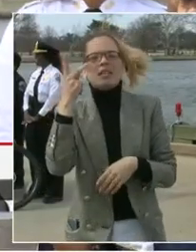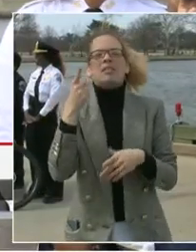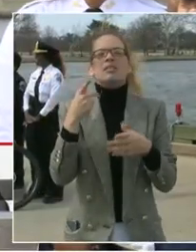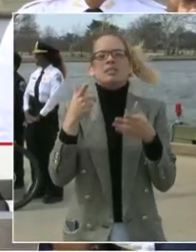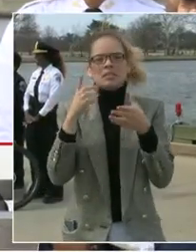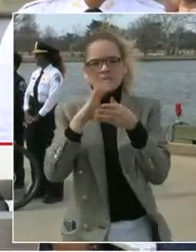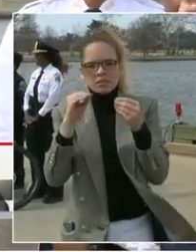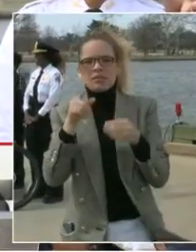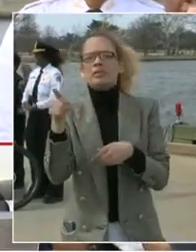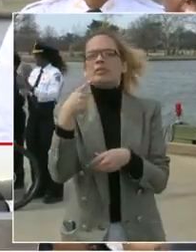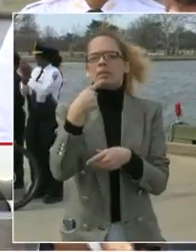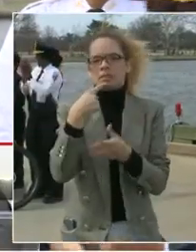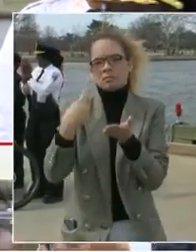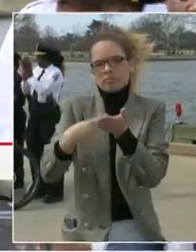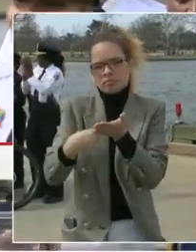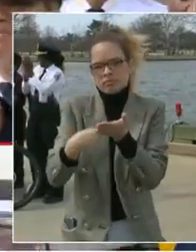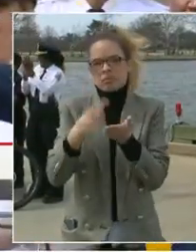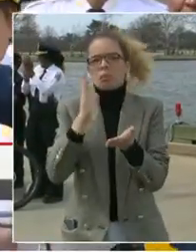MPD.